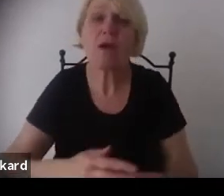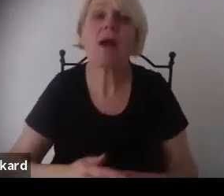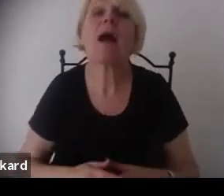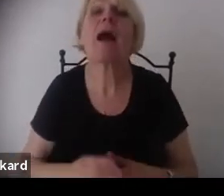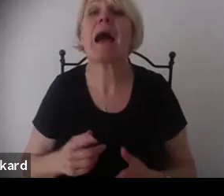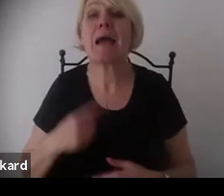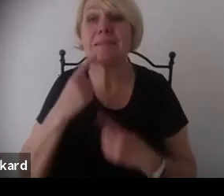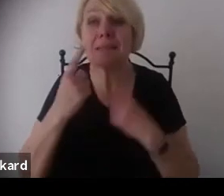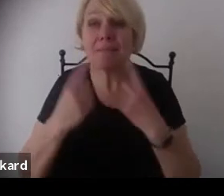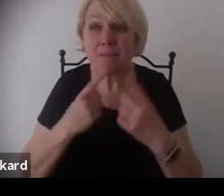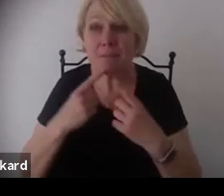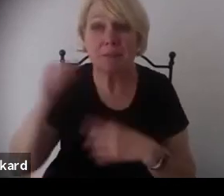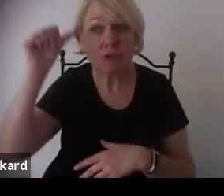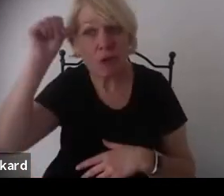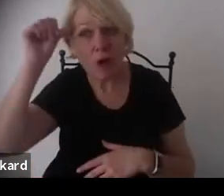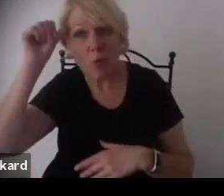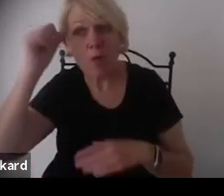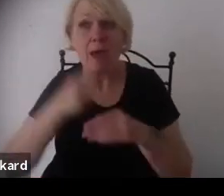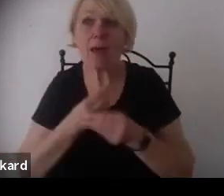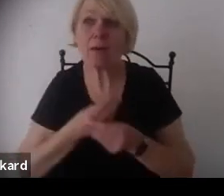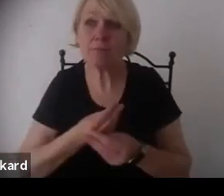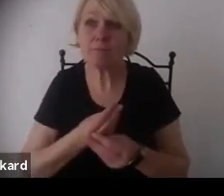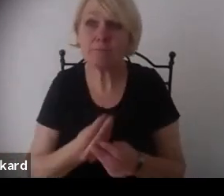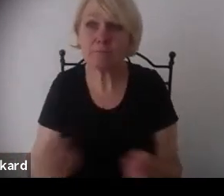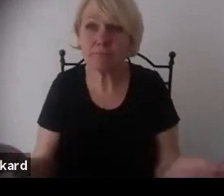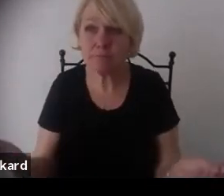physically and mentally during that difficult time for everyone.